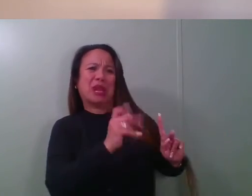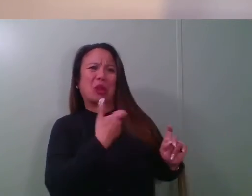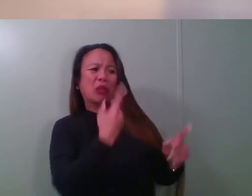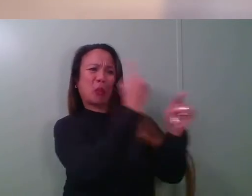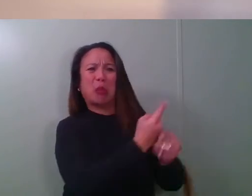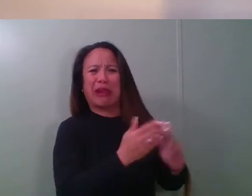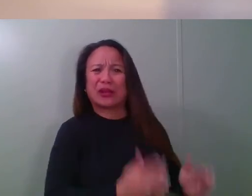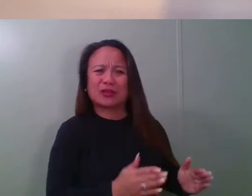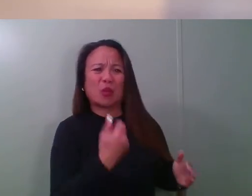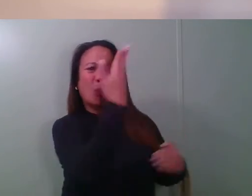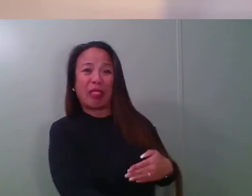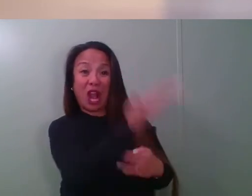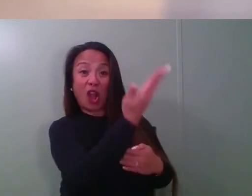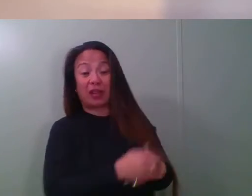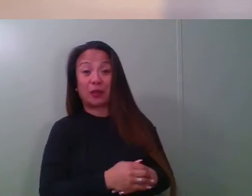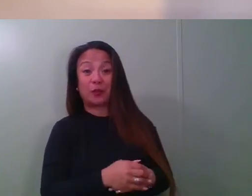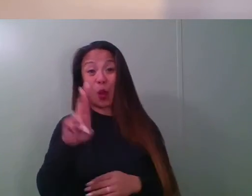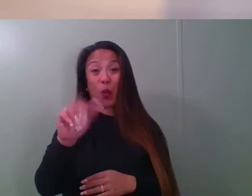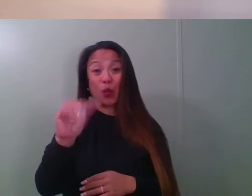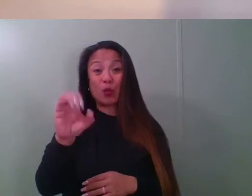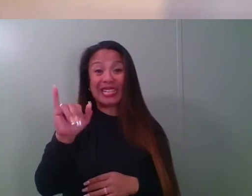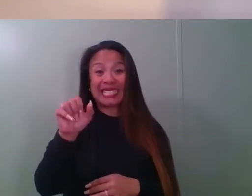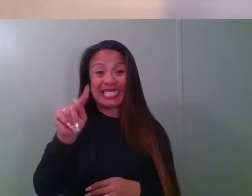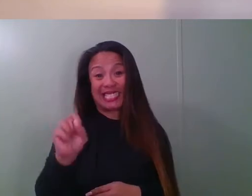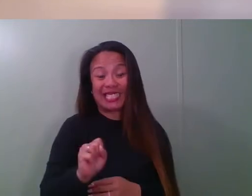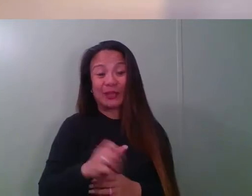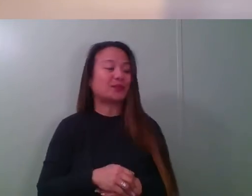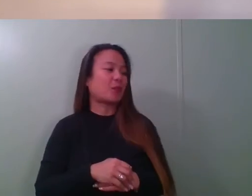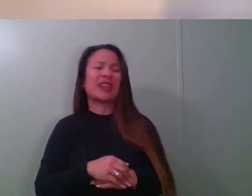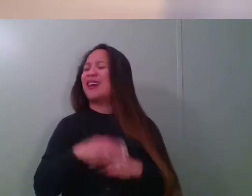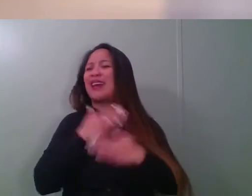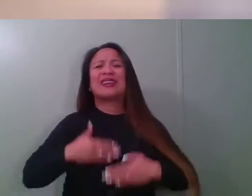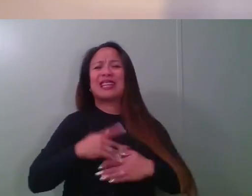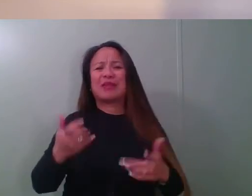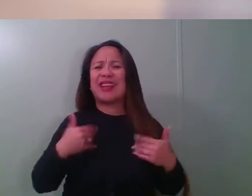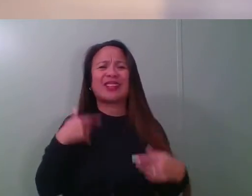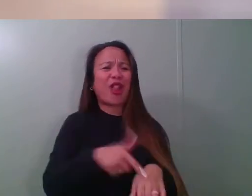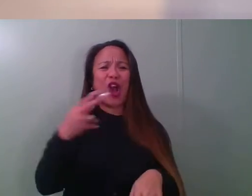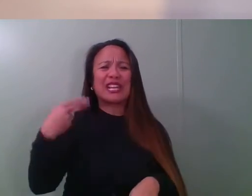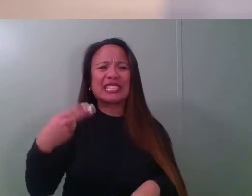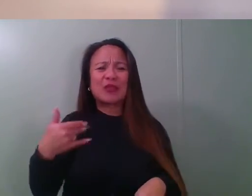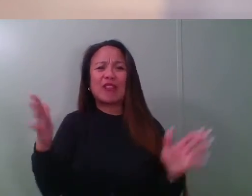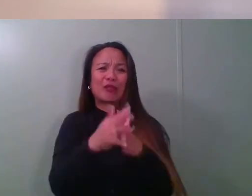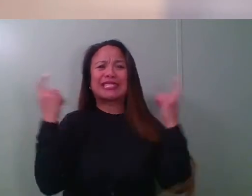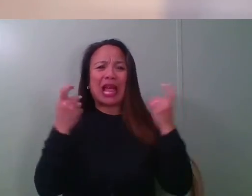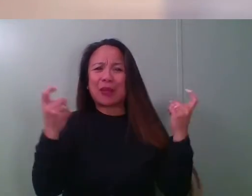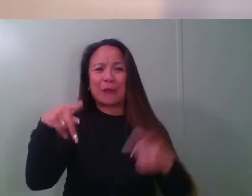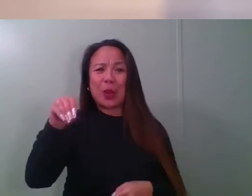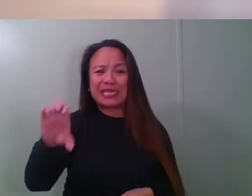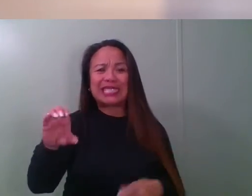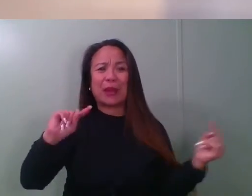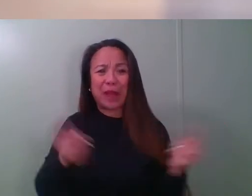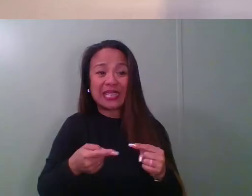these appropriators of pain for what they are. Racists. Entertainment has a long history of celebrating